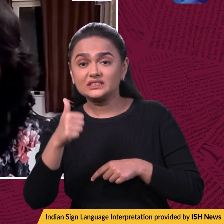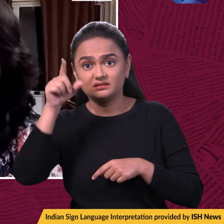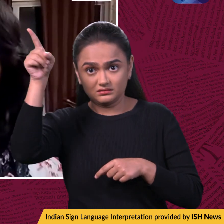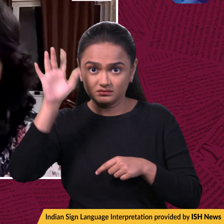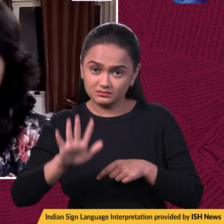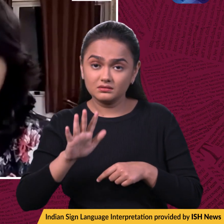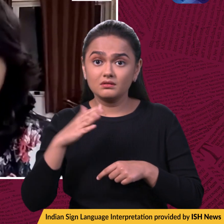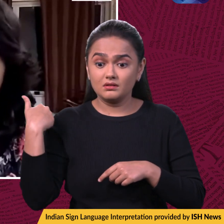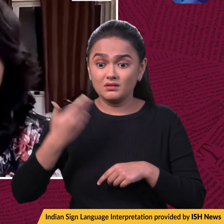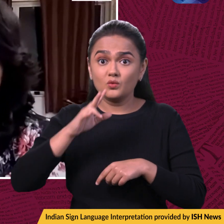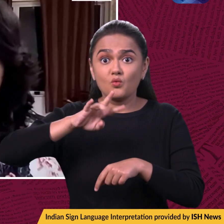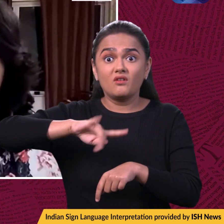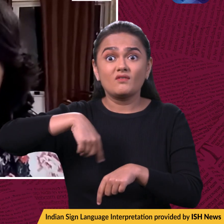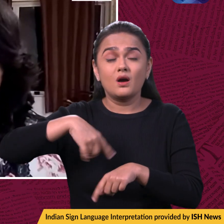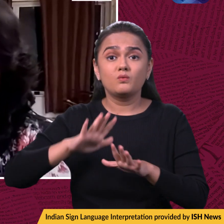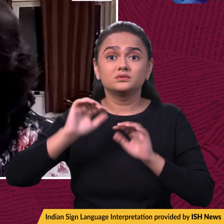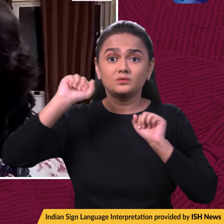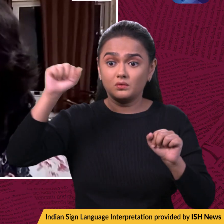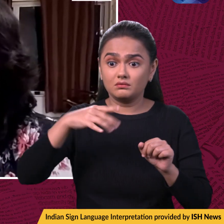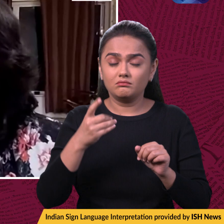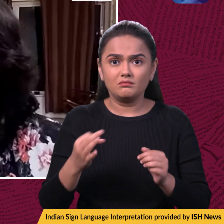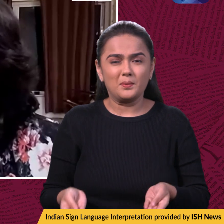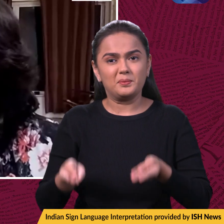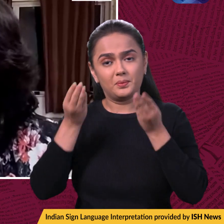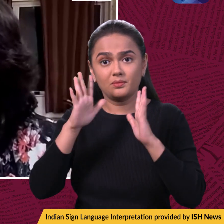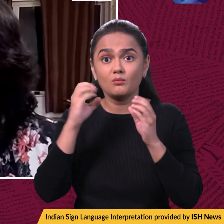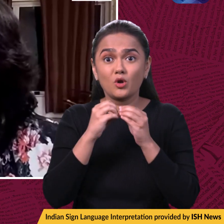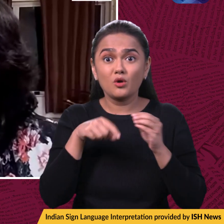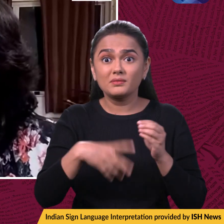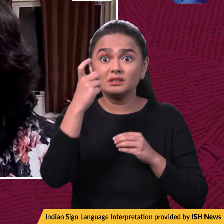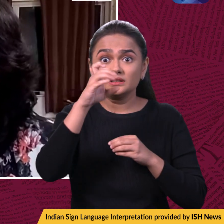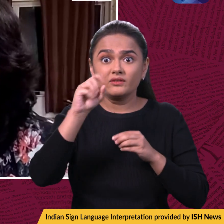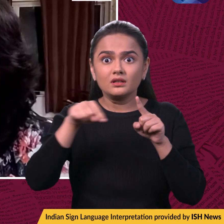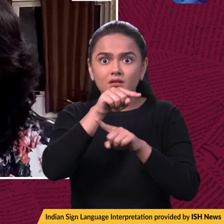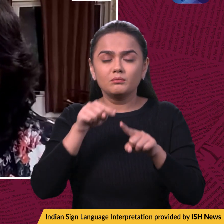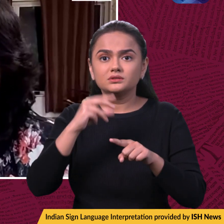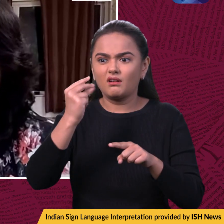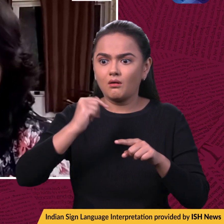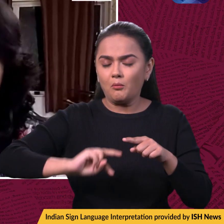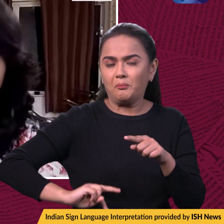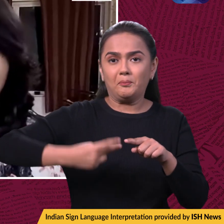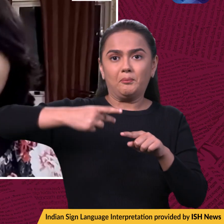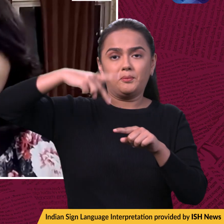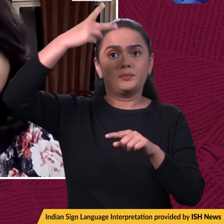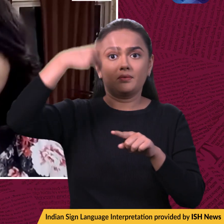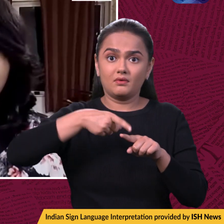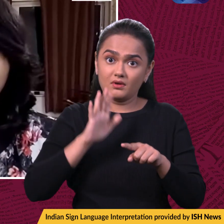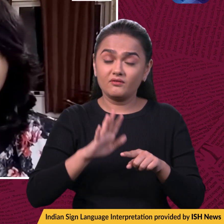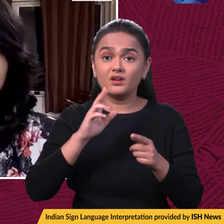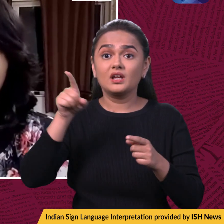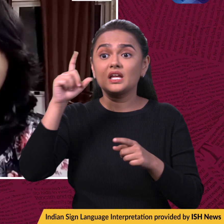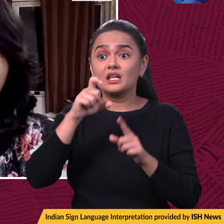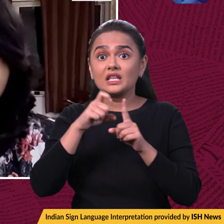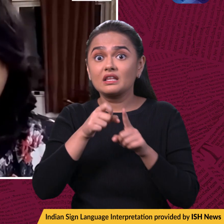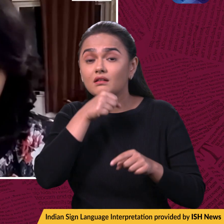496 cases over a 24-hour period. Mumbai has witnessed a 70% rise in cases and the national capital has